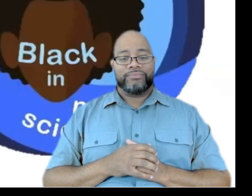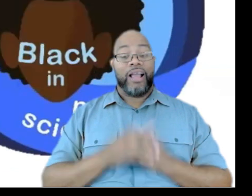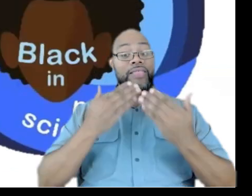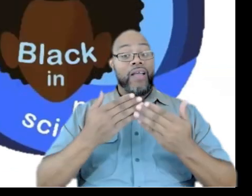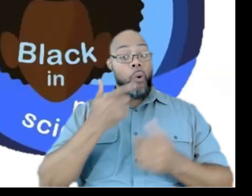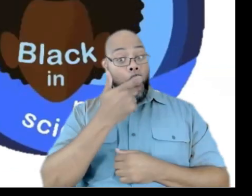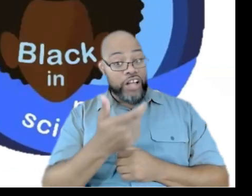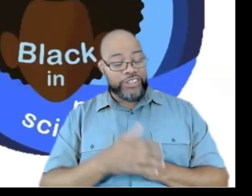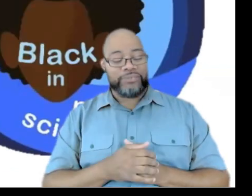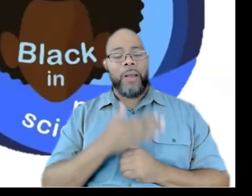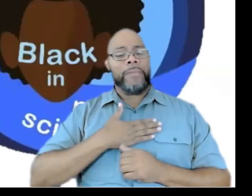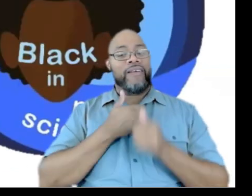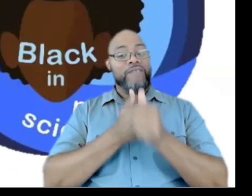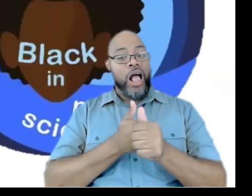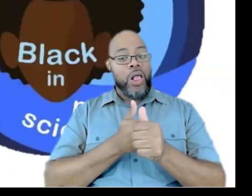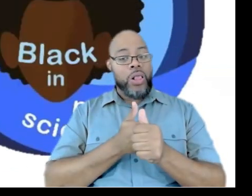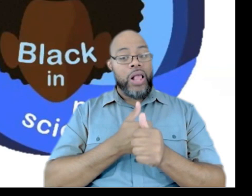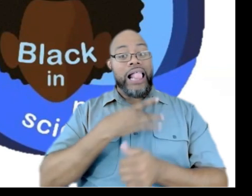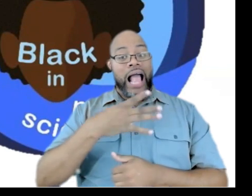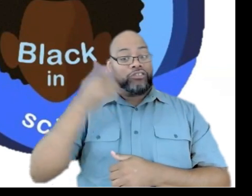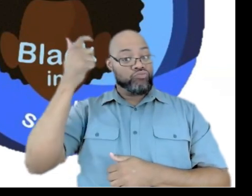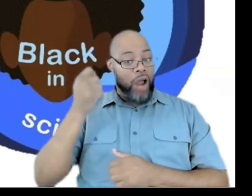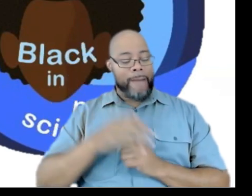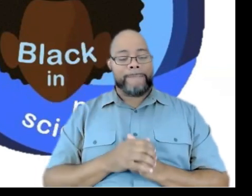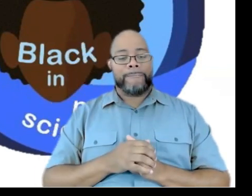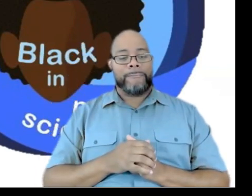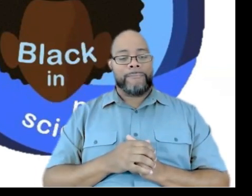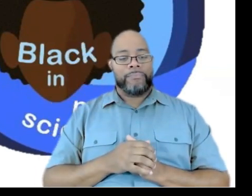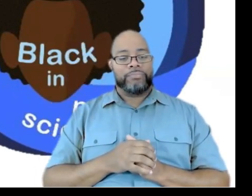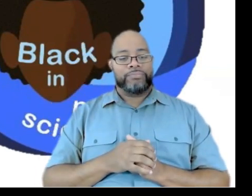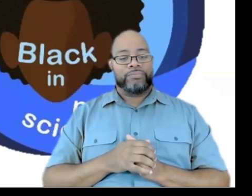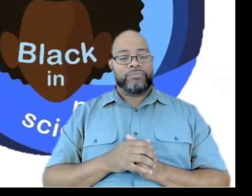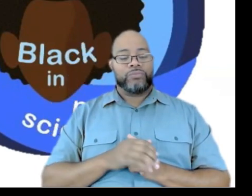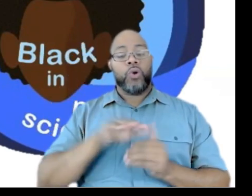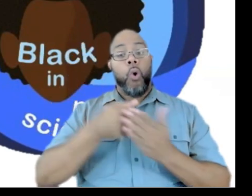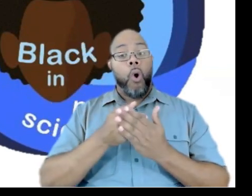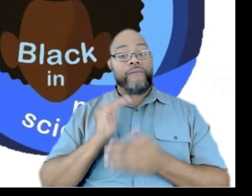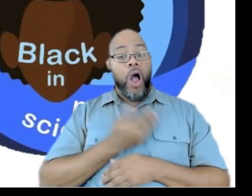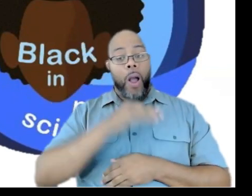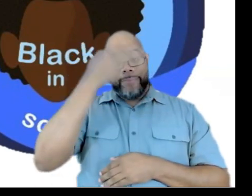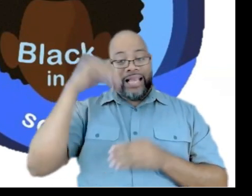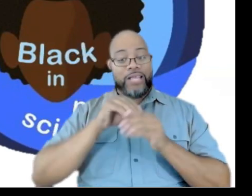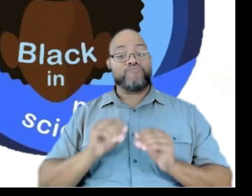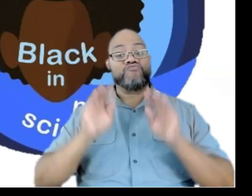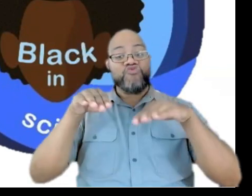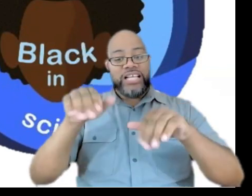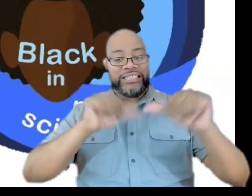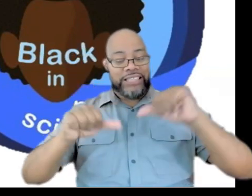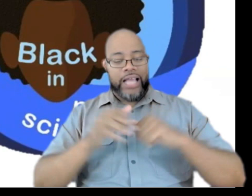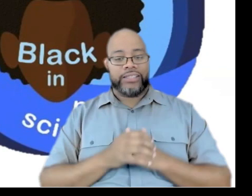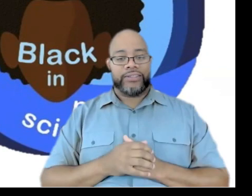Thanks for tuning in, and please follow, like, and subscribe. All our Black and Marine